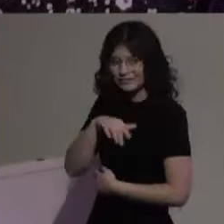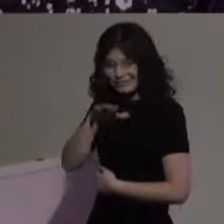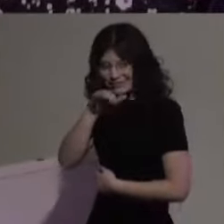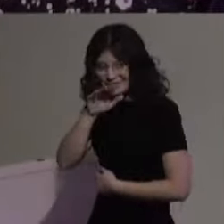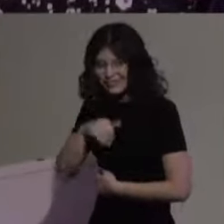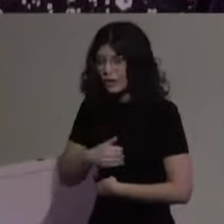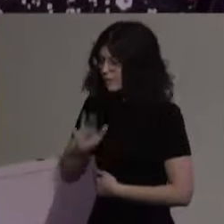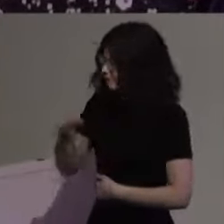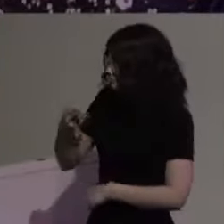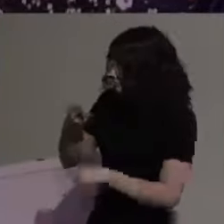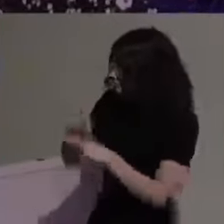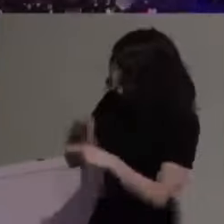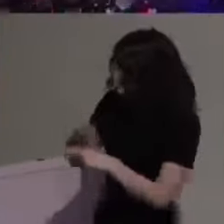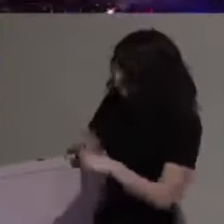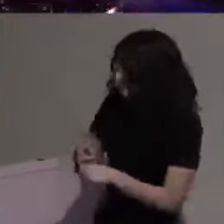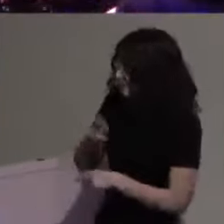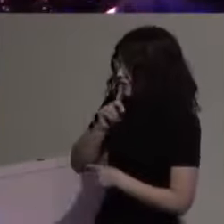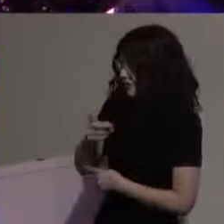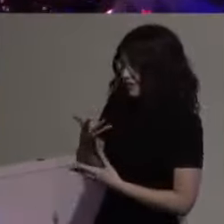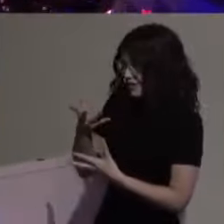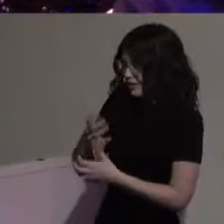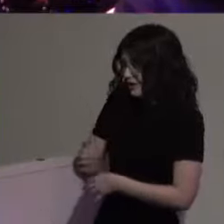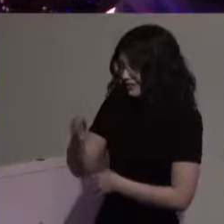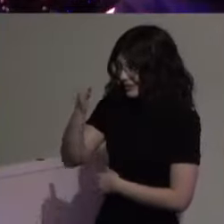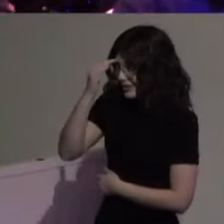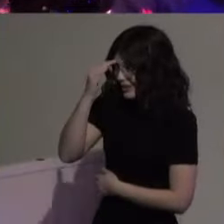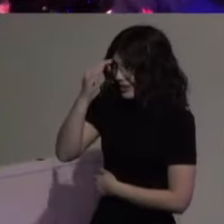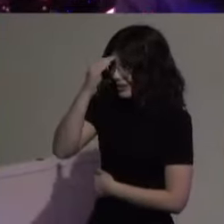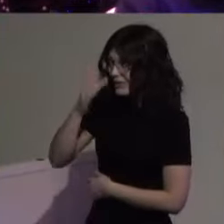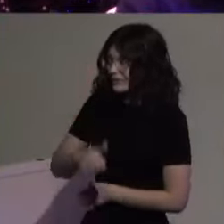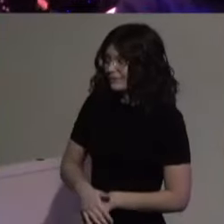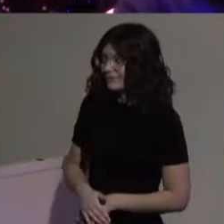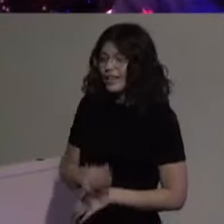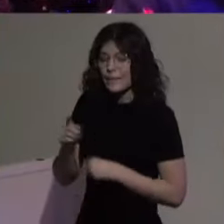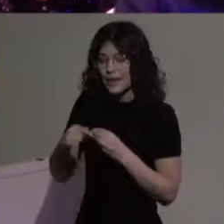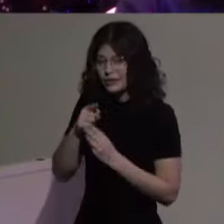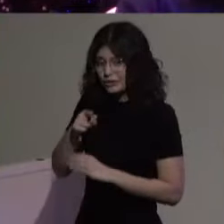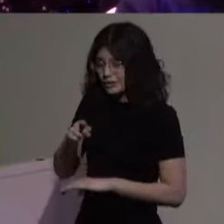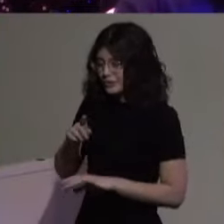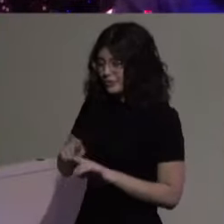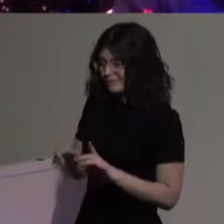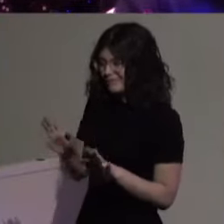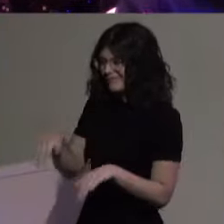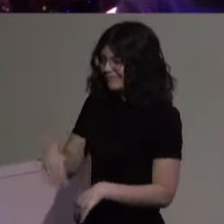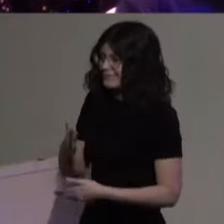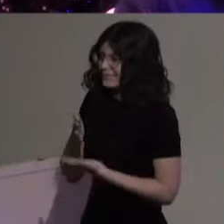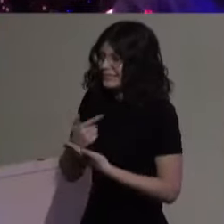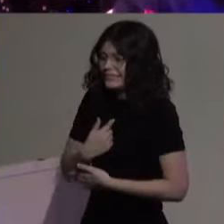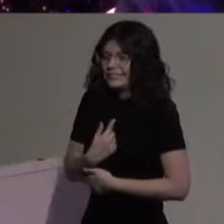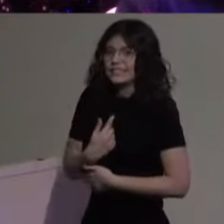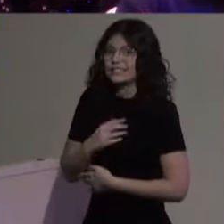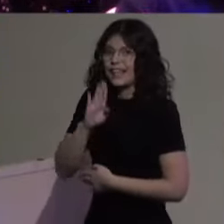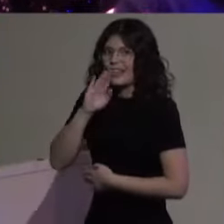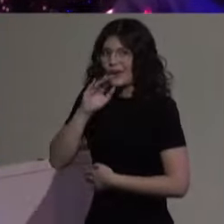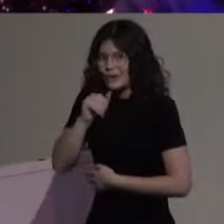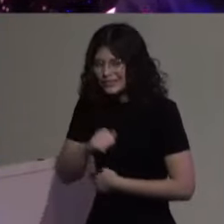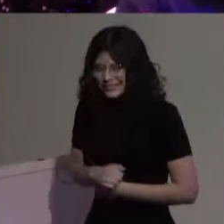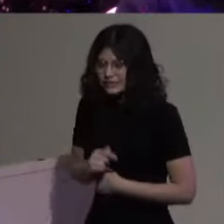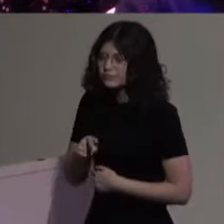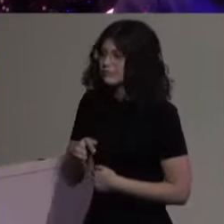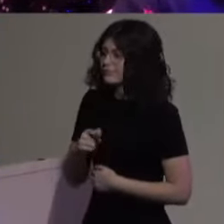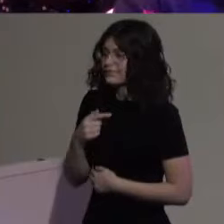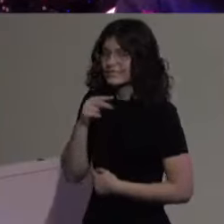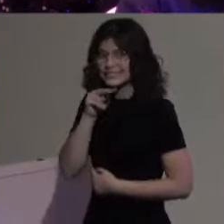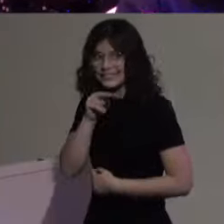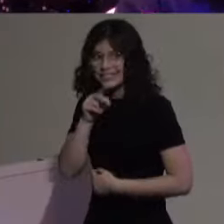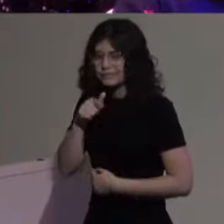I said, hello, what's your name? I'd really like to know about you, too bad I stopped at hello.